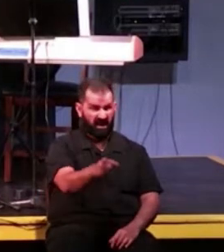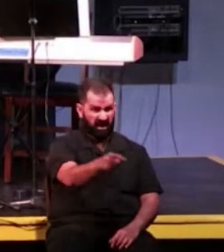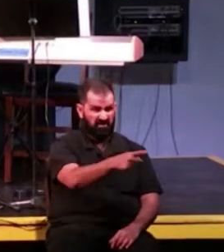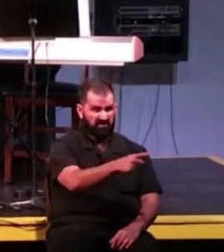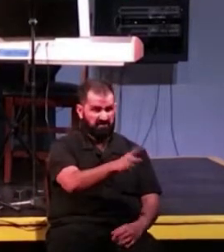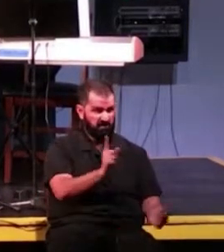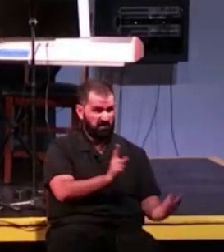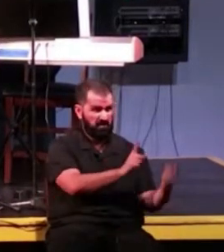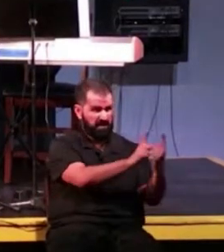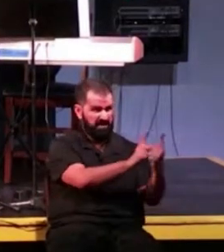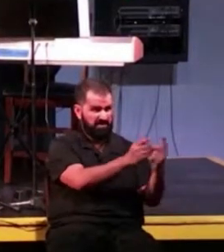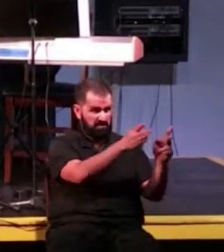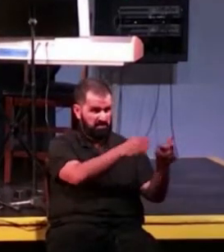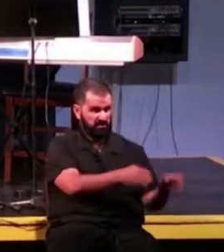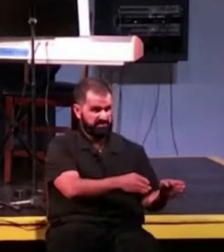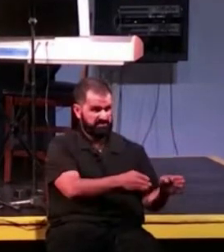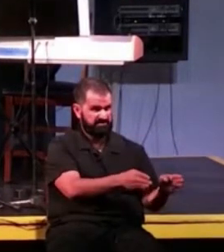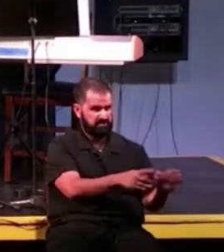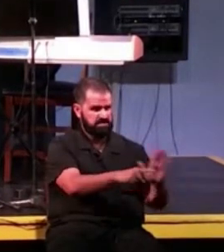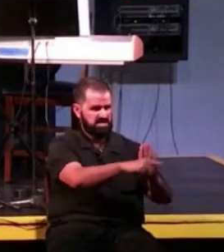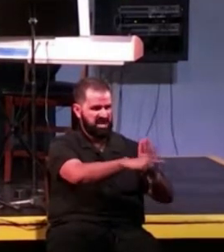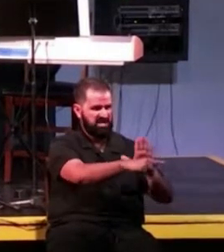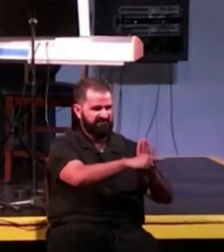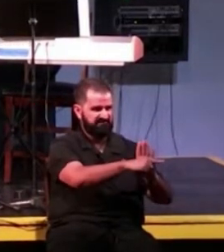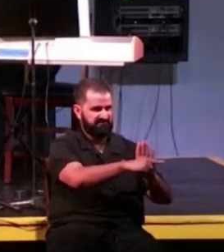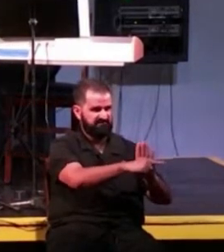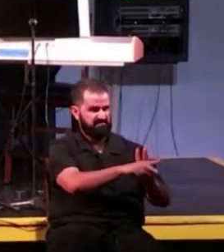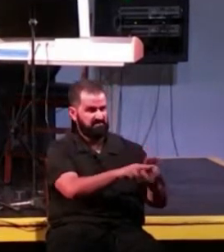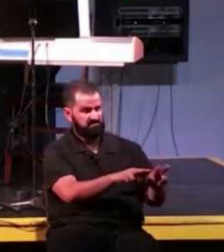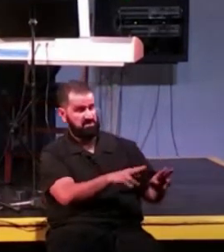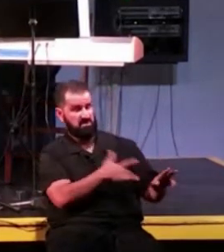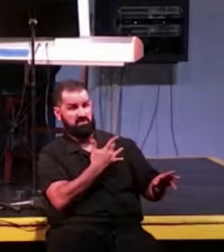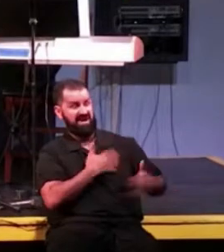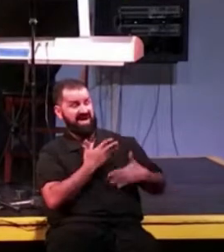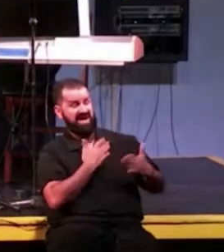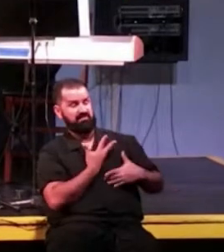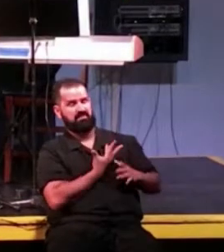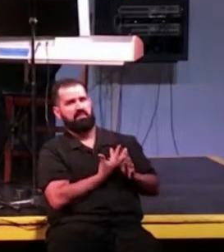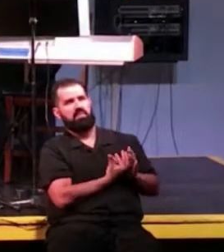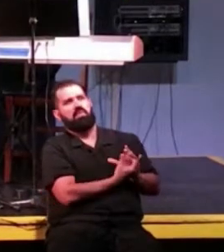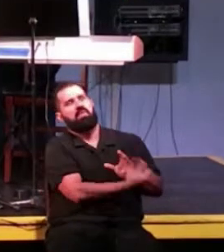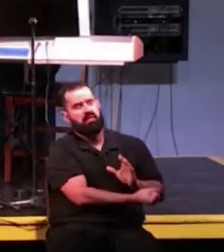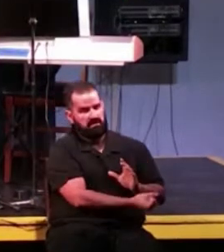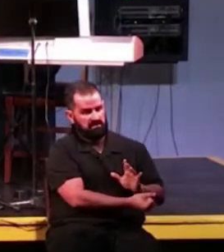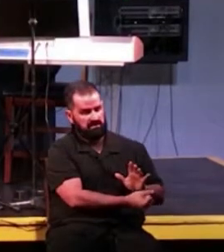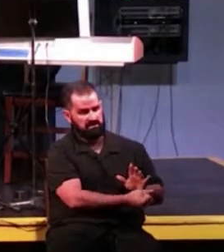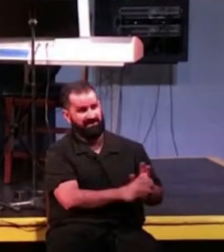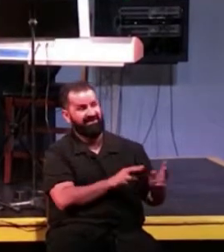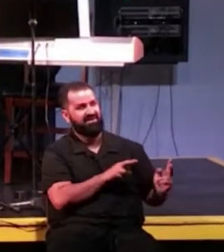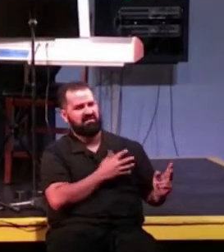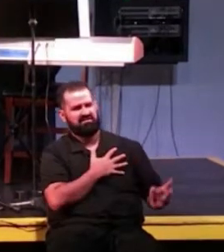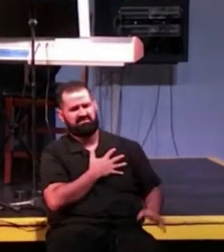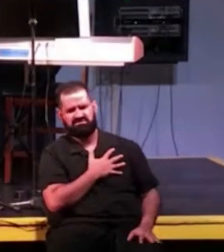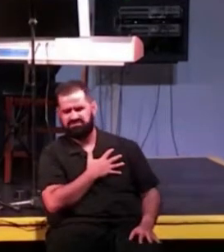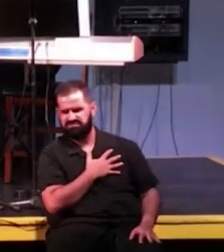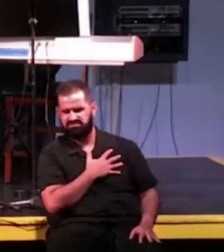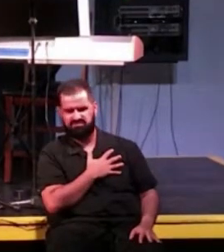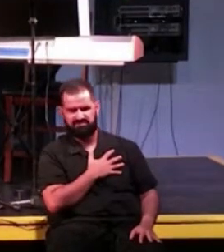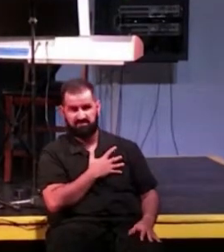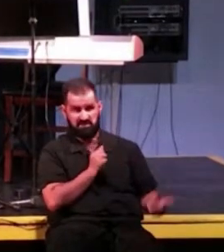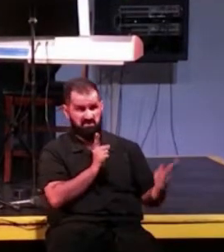met someone like Naomi who sucks the joy out of you in